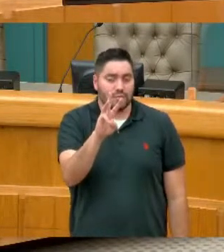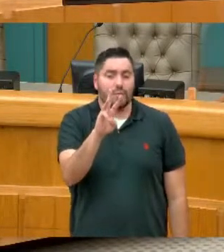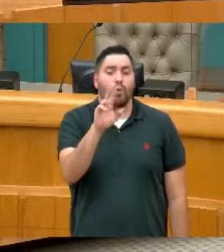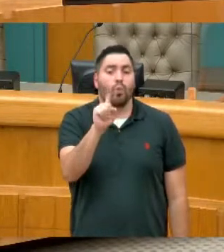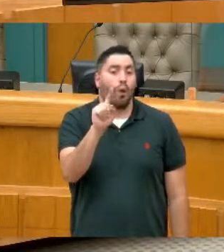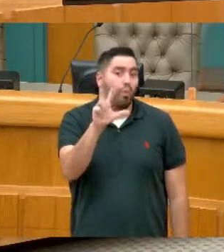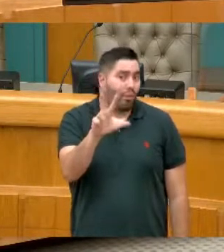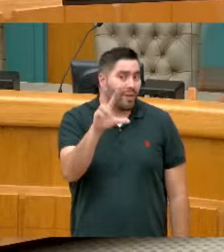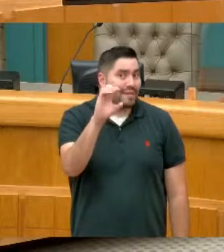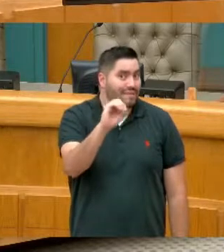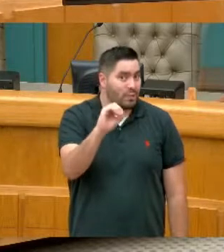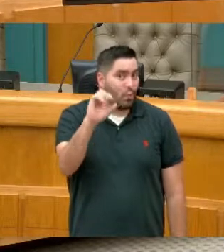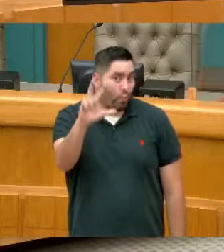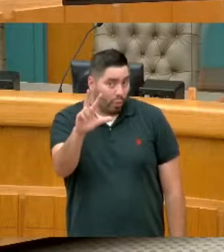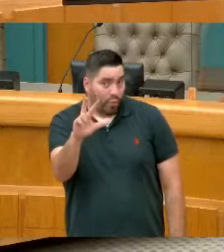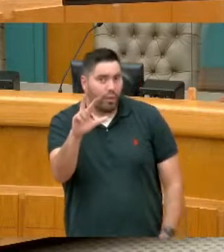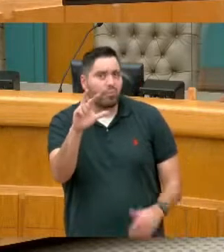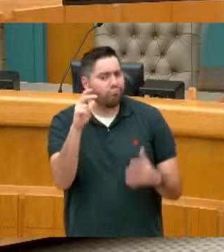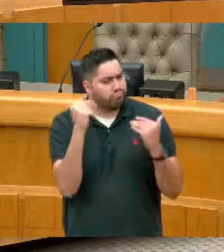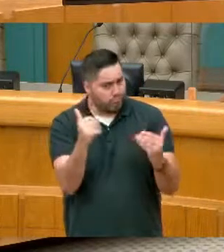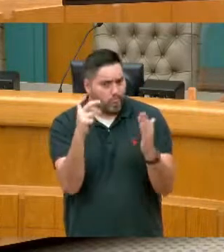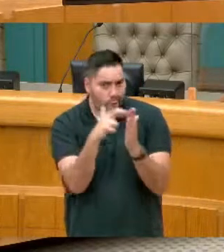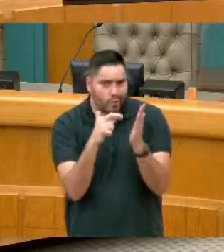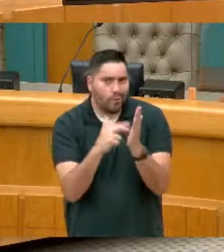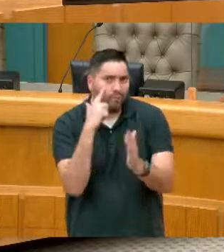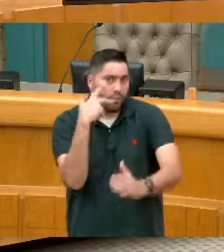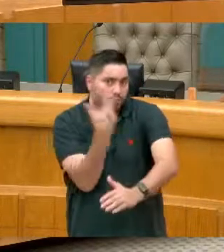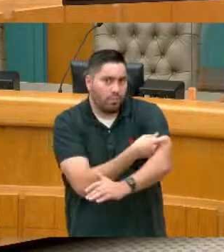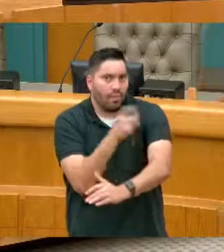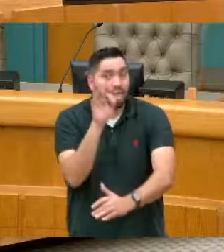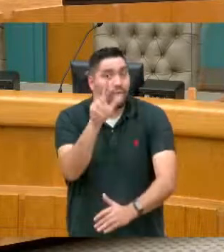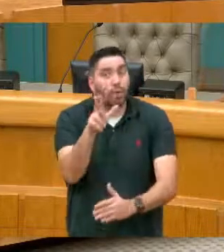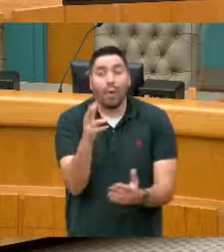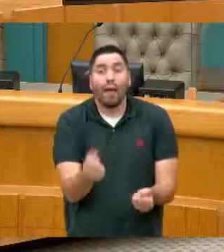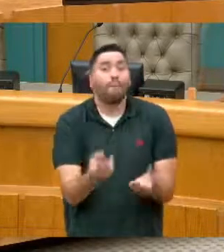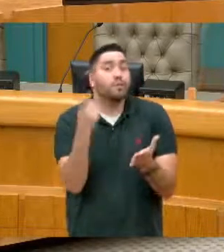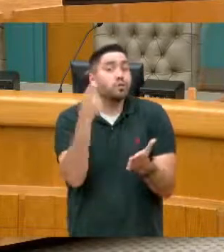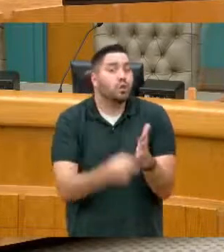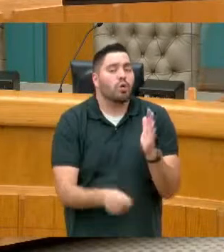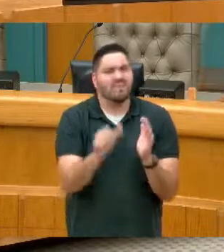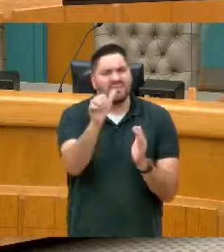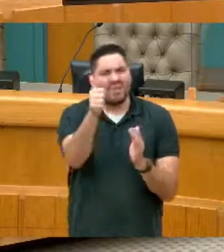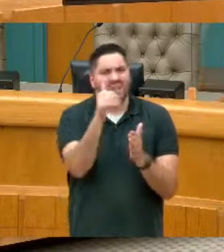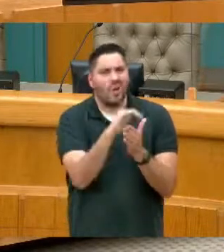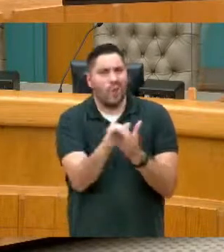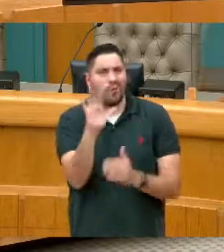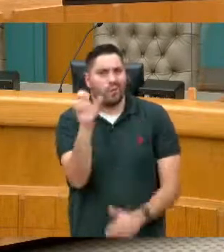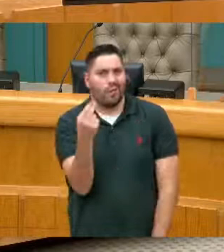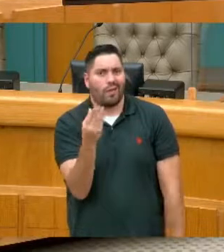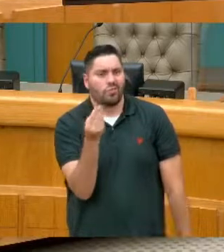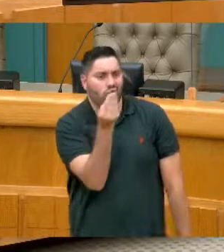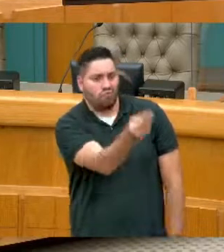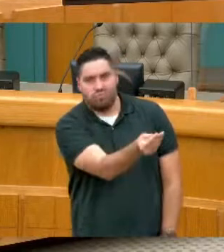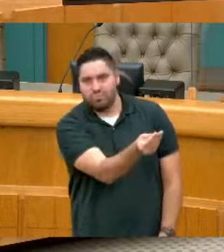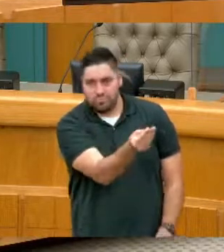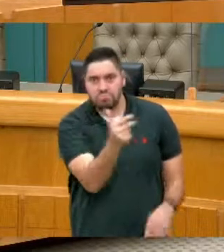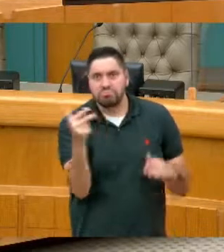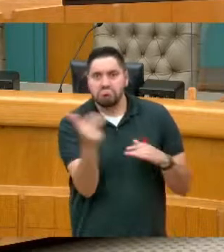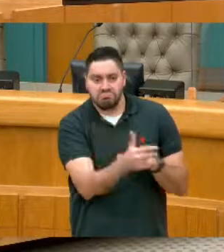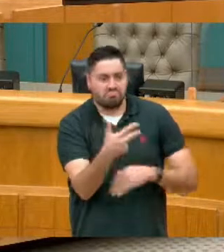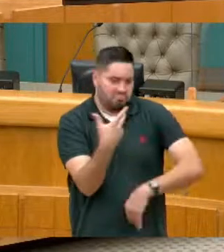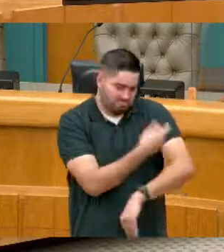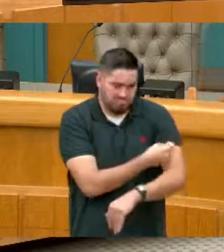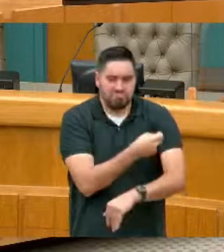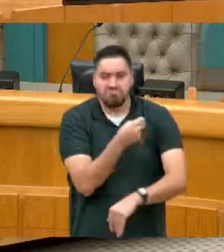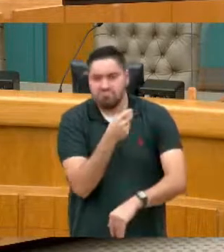8:30 in the morning to 1:30 p.m. We're encouraging, like CDC, everyone ages 6